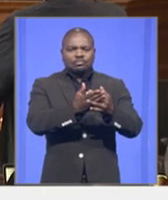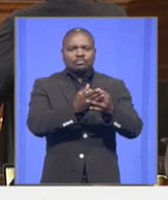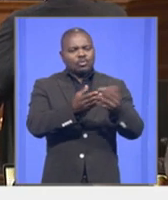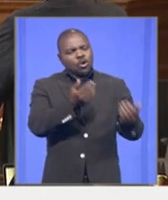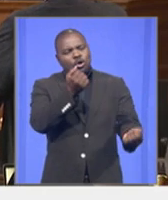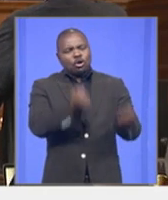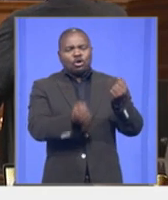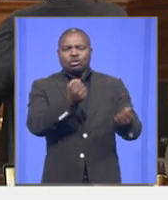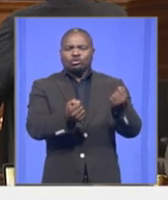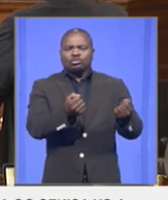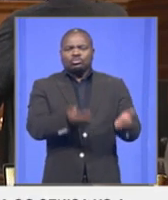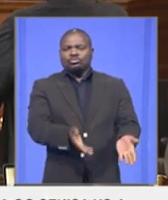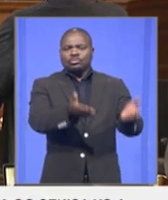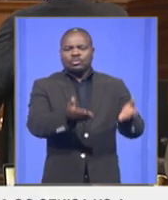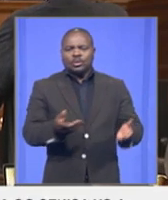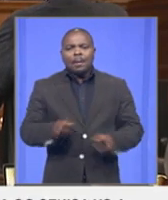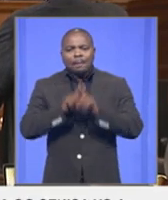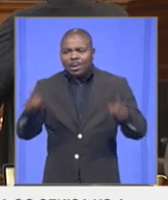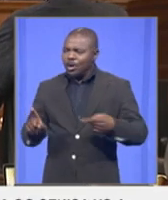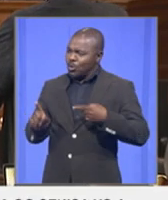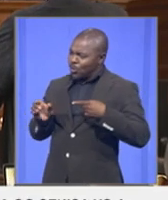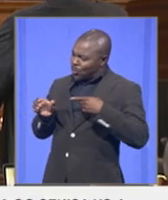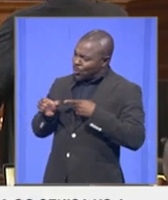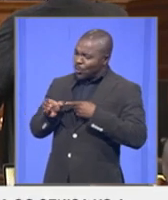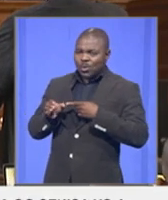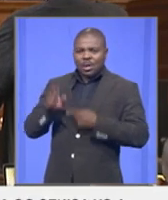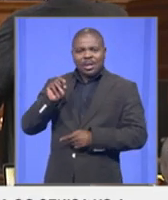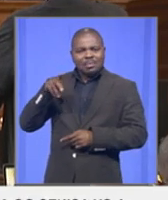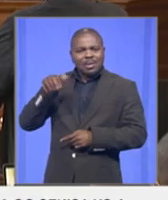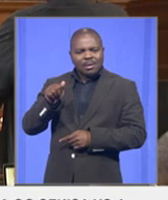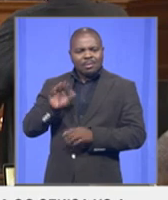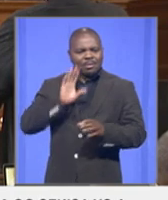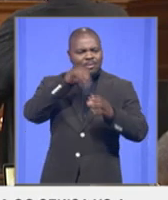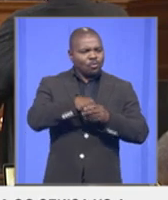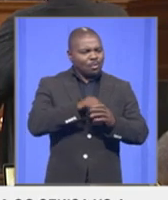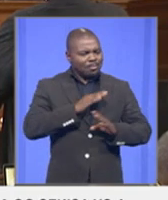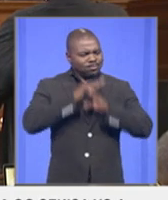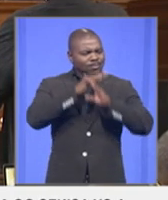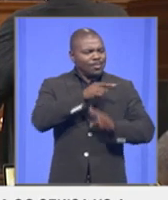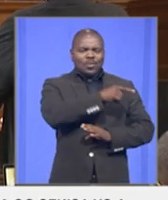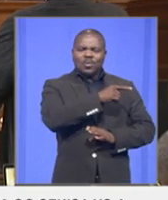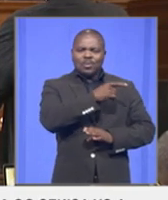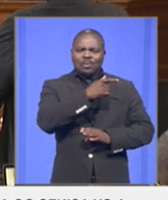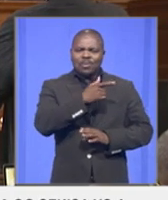do that, but then you come out and you become his defender.